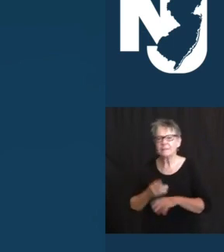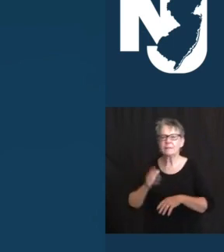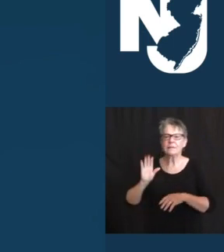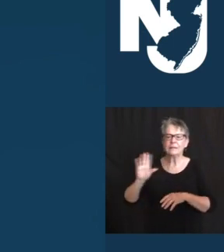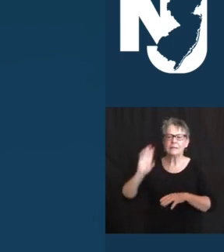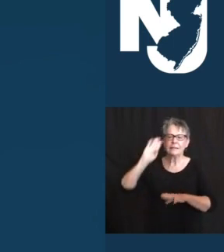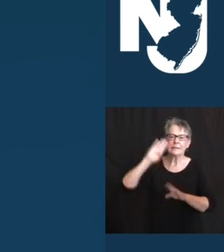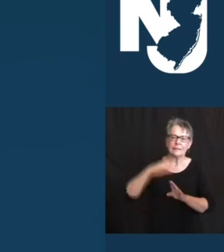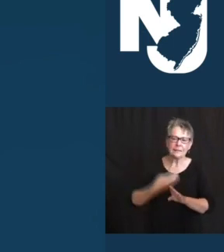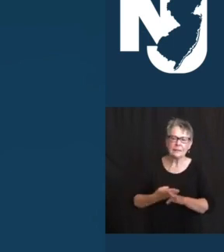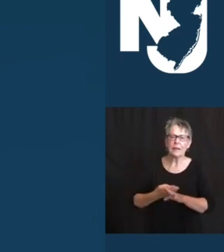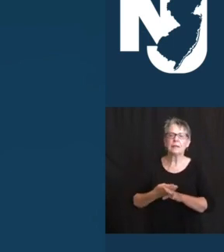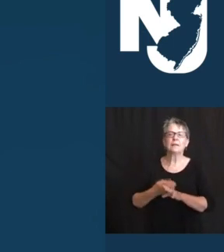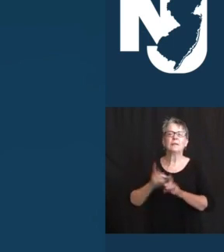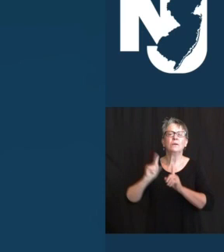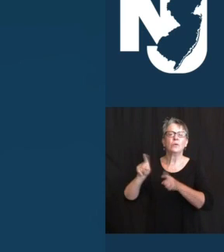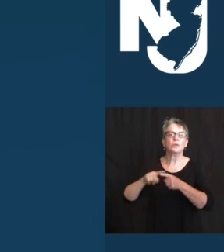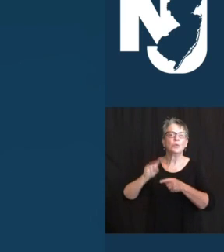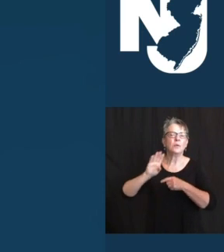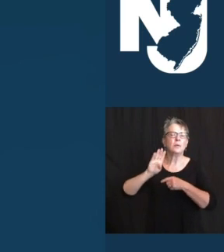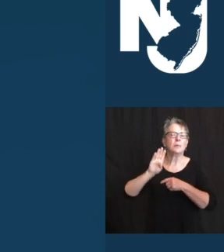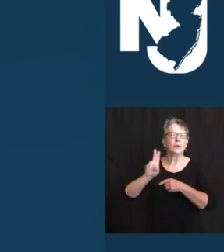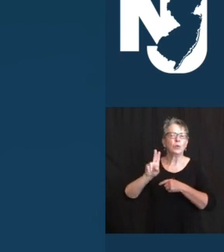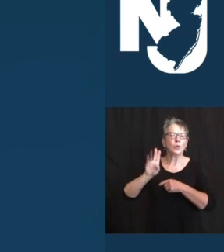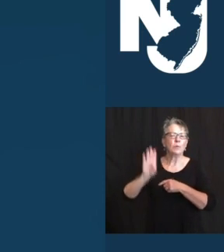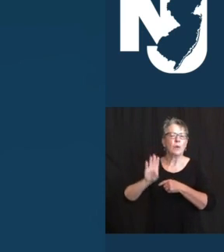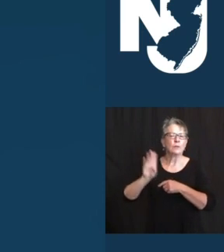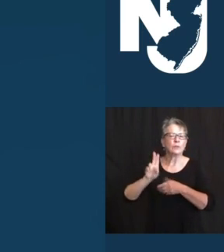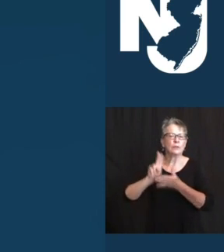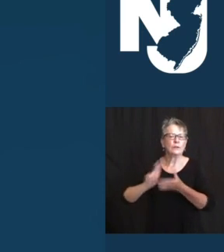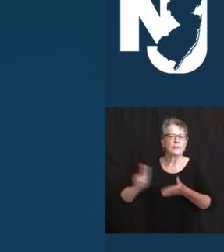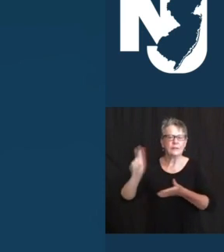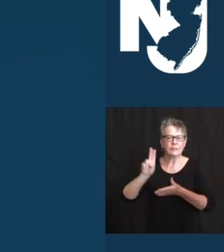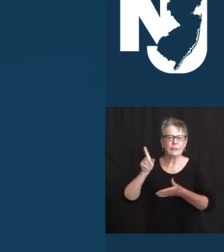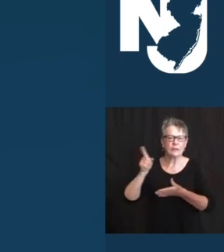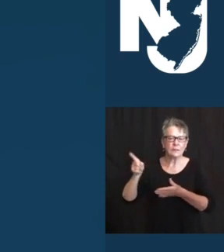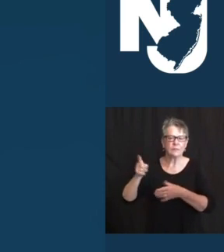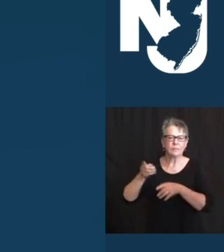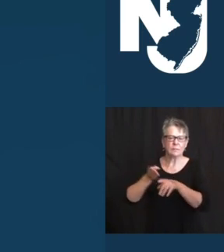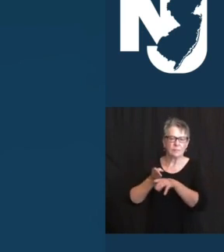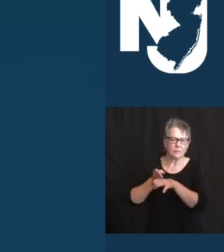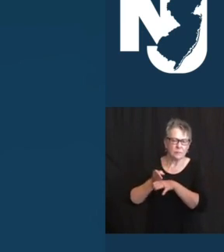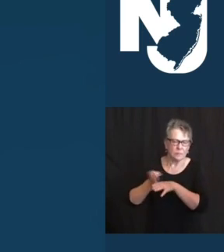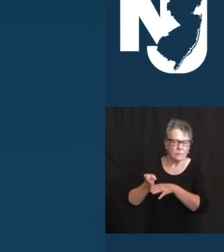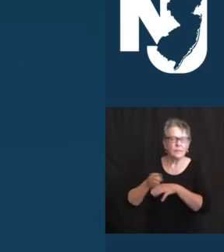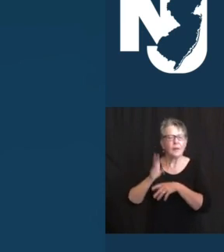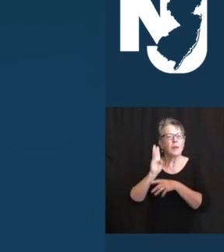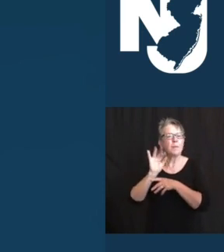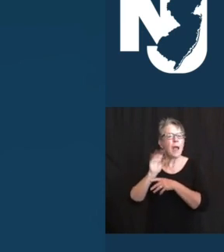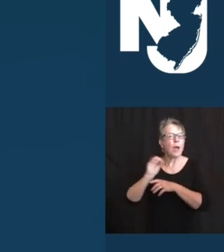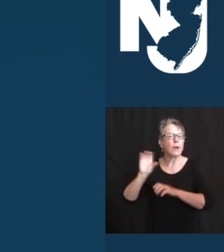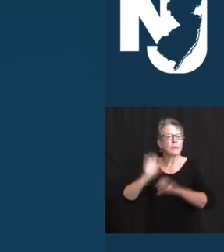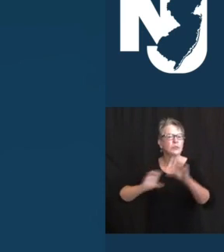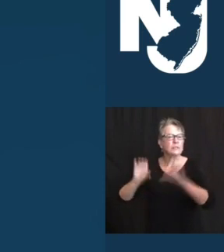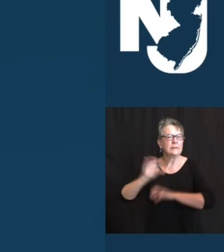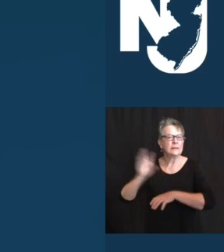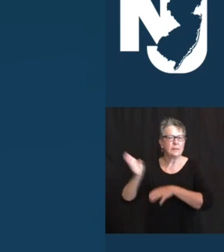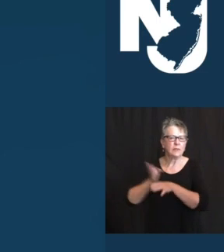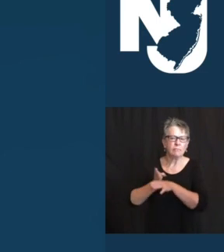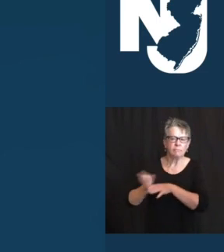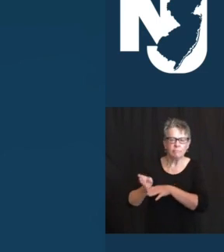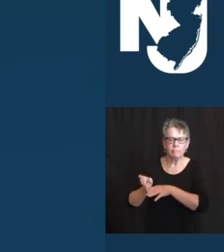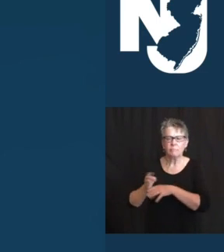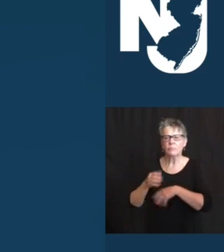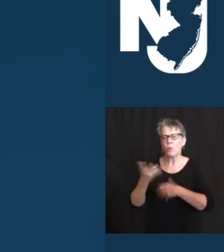University, pursuing a degree in biochemistry and molecular biology with aspirations of becoming a